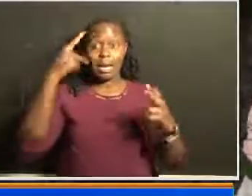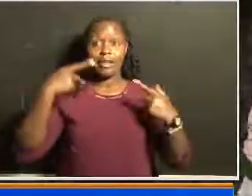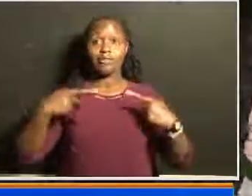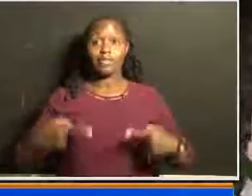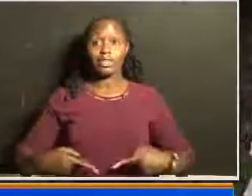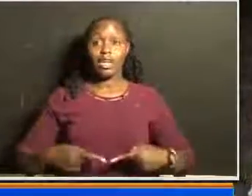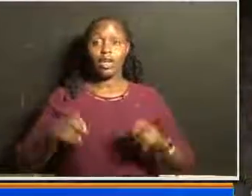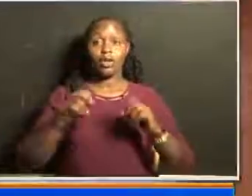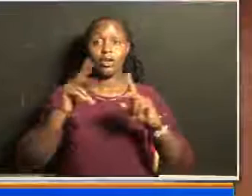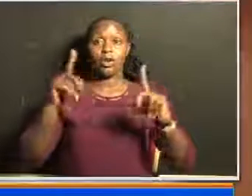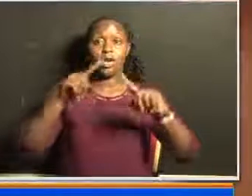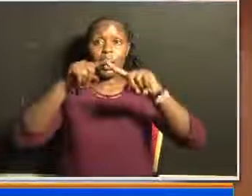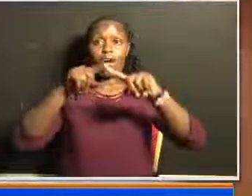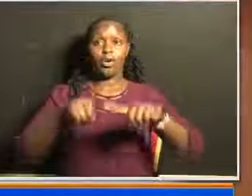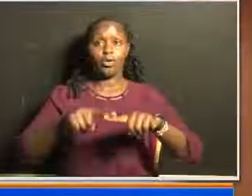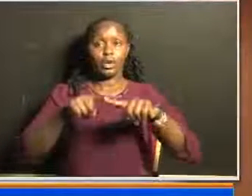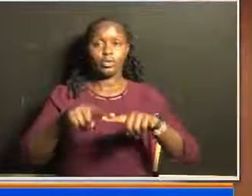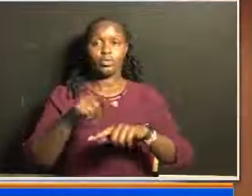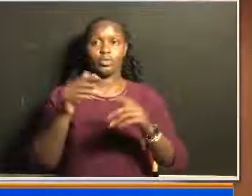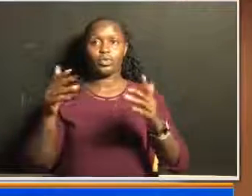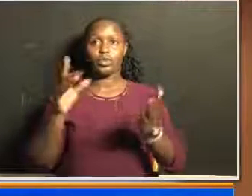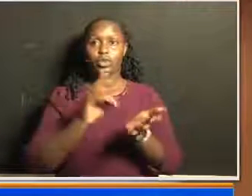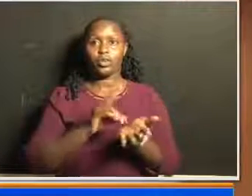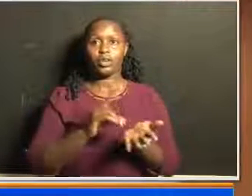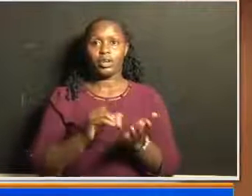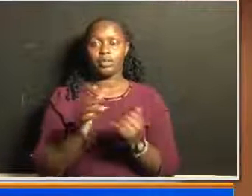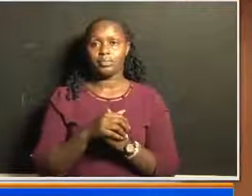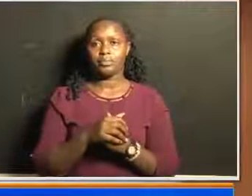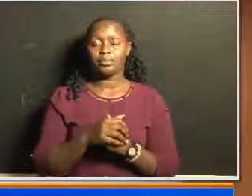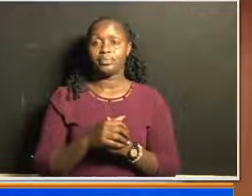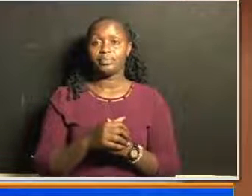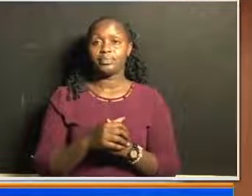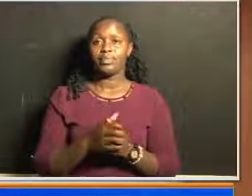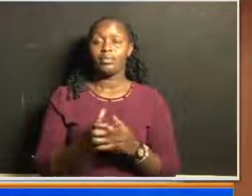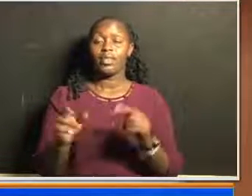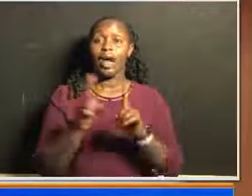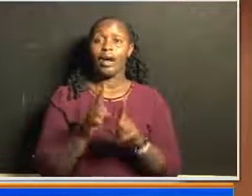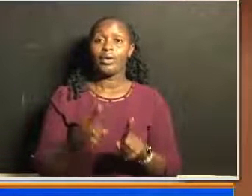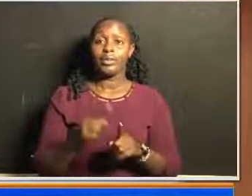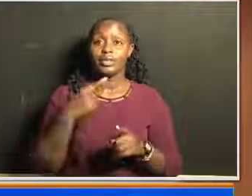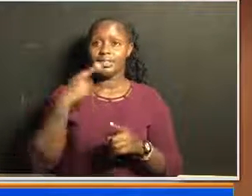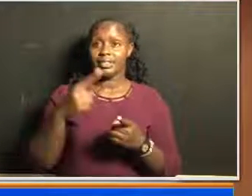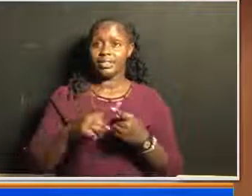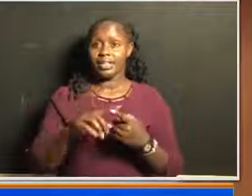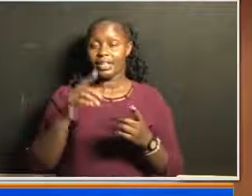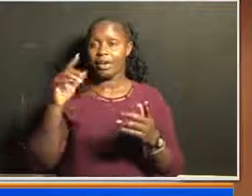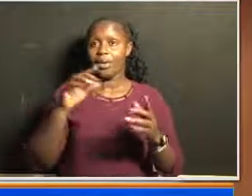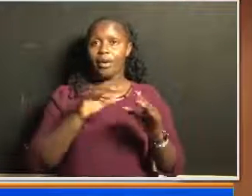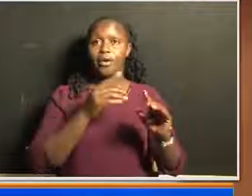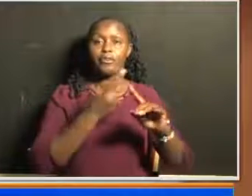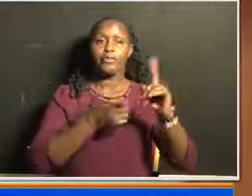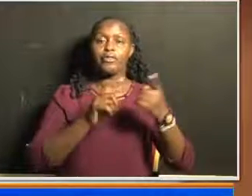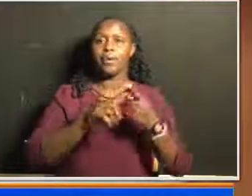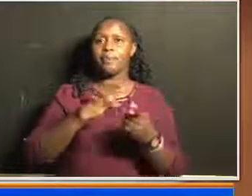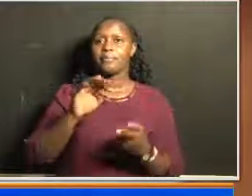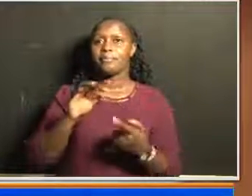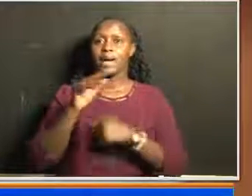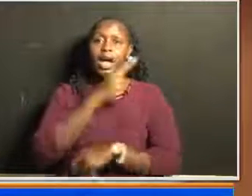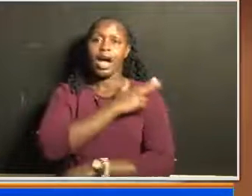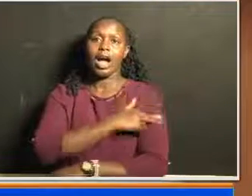sound, according to Nondi. The meeting point would generally be a fertility center like ours